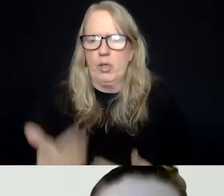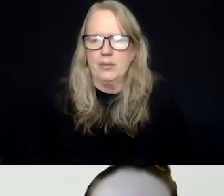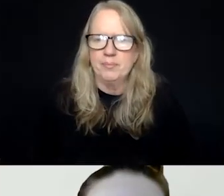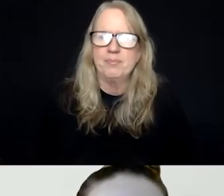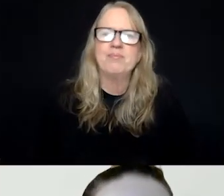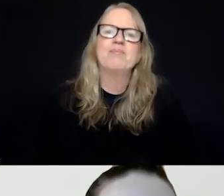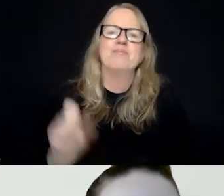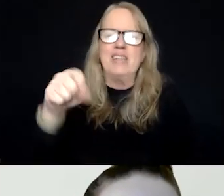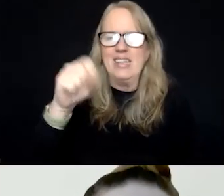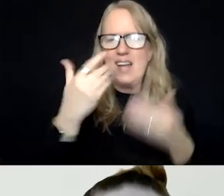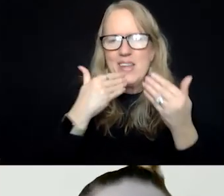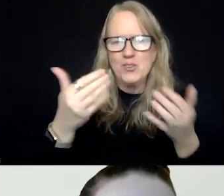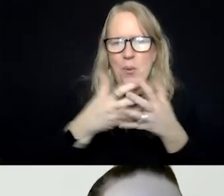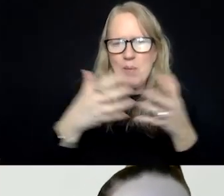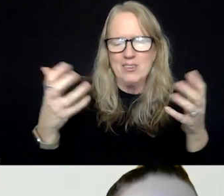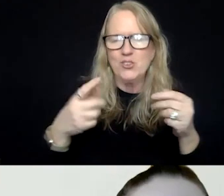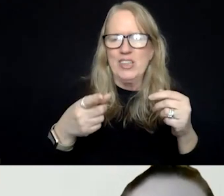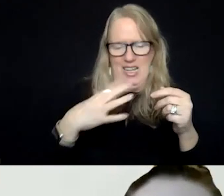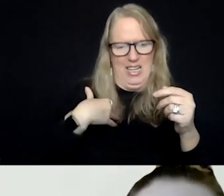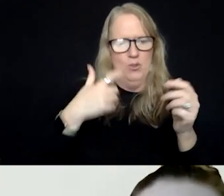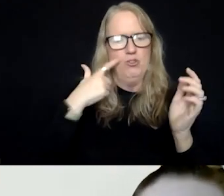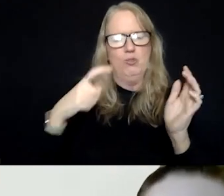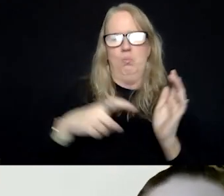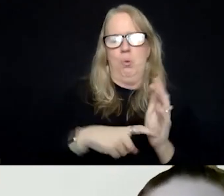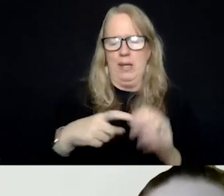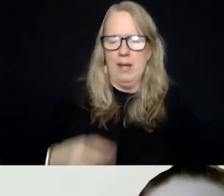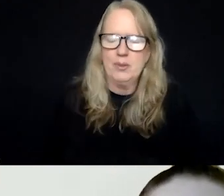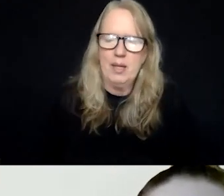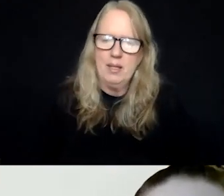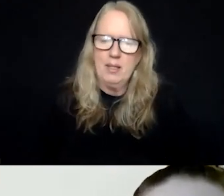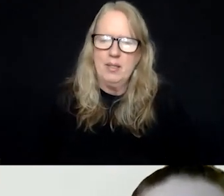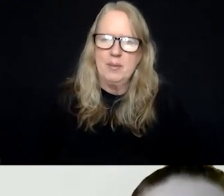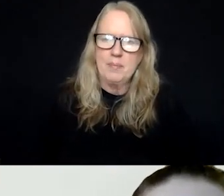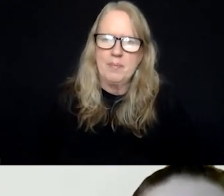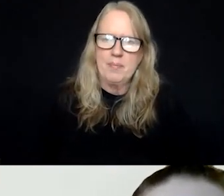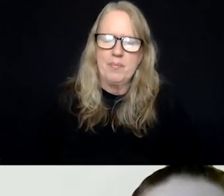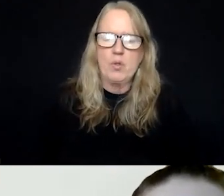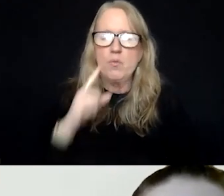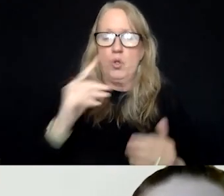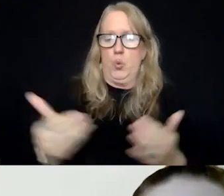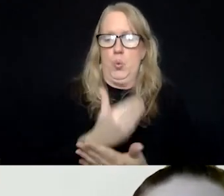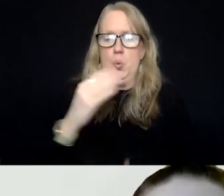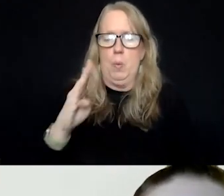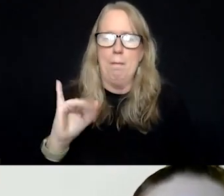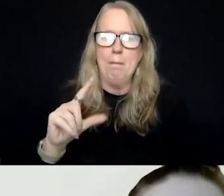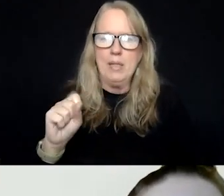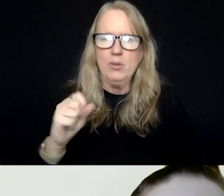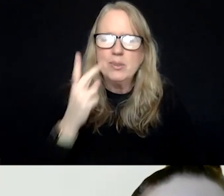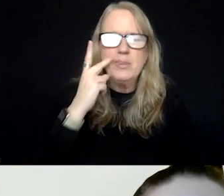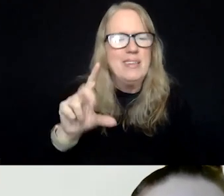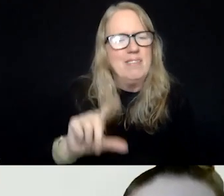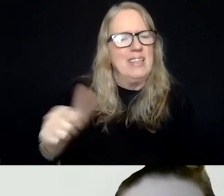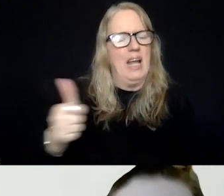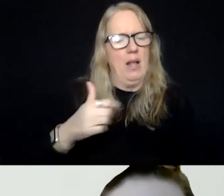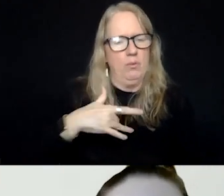Yeah, thanks so much, Caitlin. I will just point out that in the flurry of new bills, we've seen another early trend